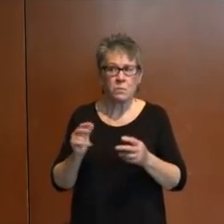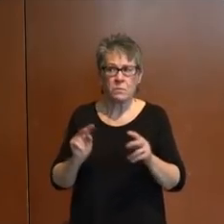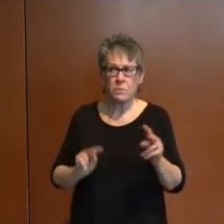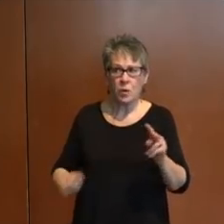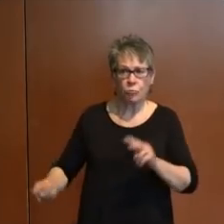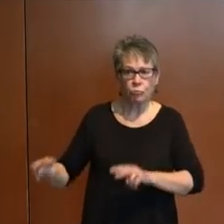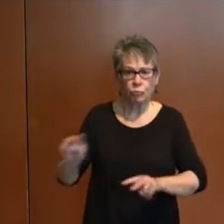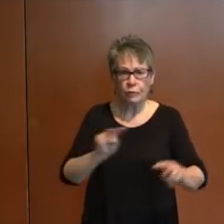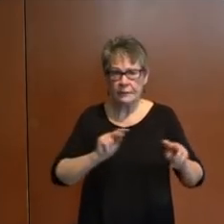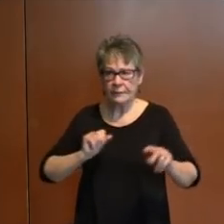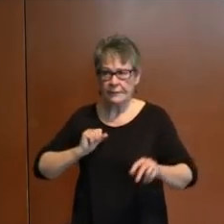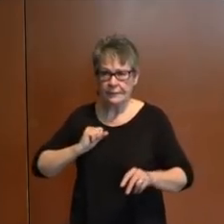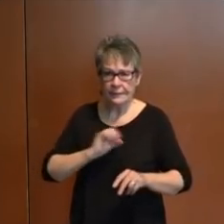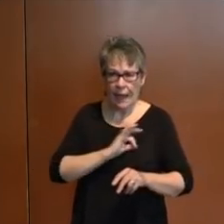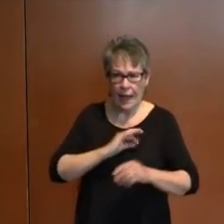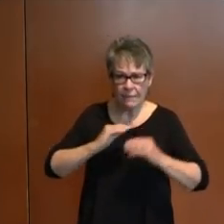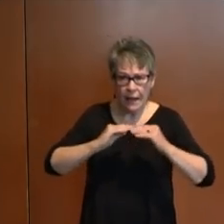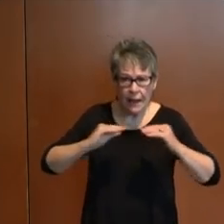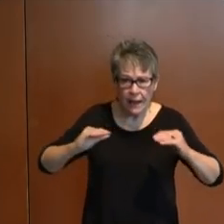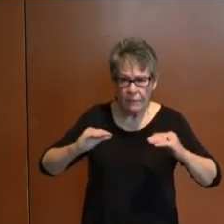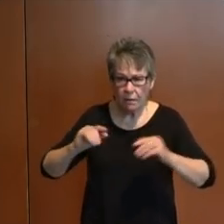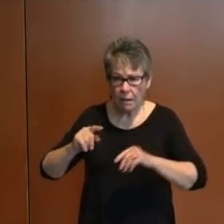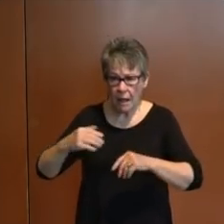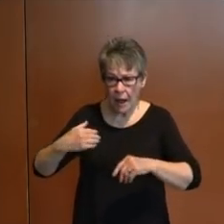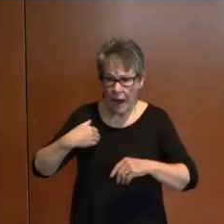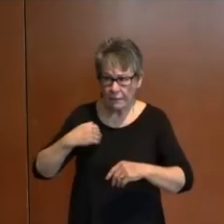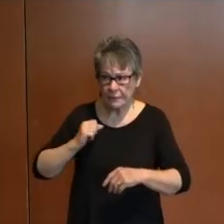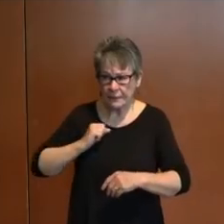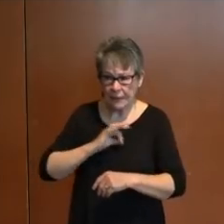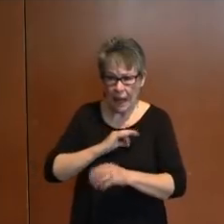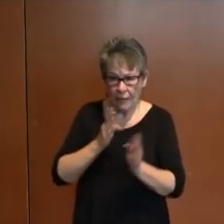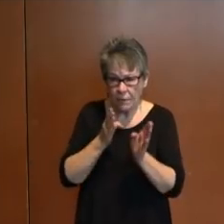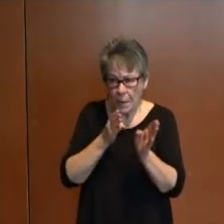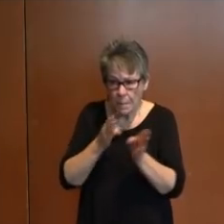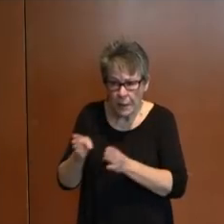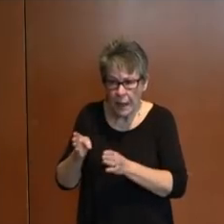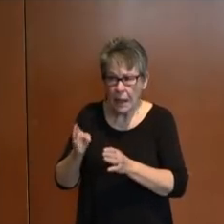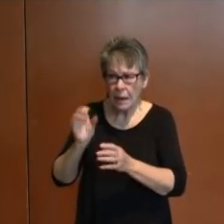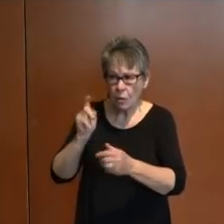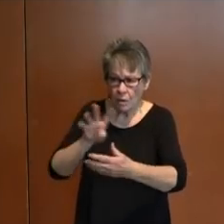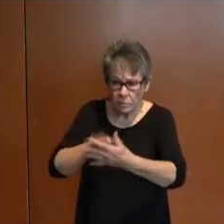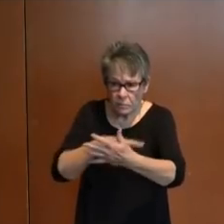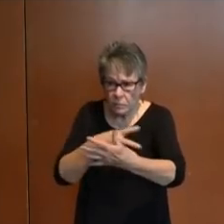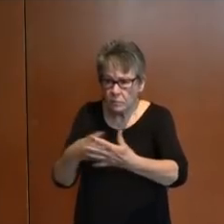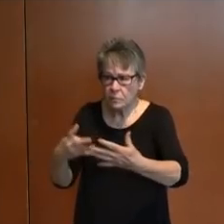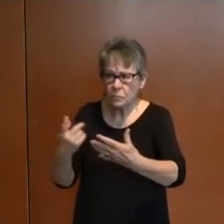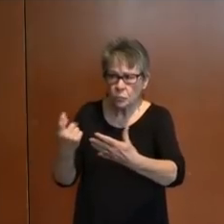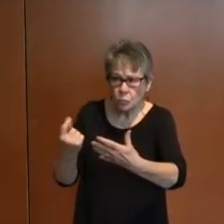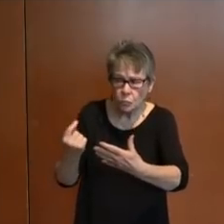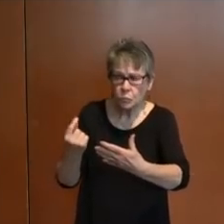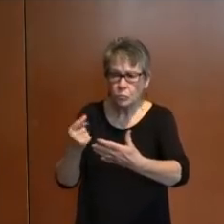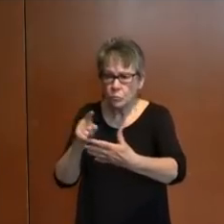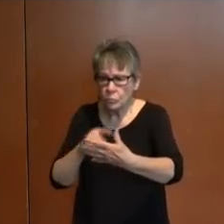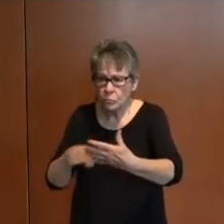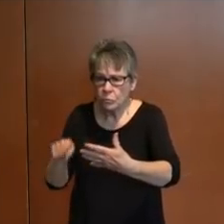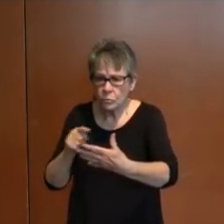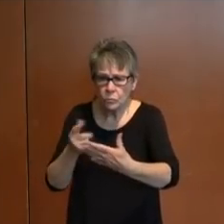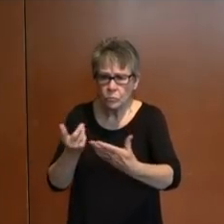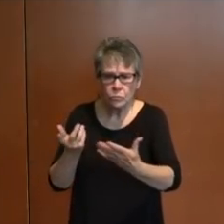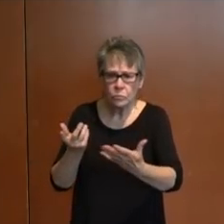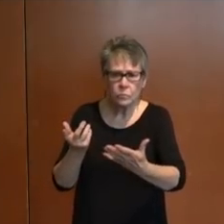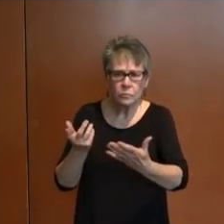plan, and we monitor that plan on a regular basis during good times. We have